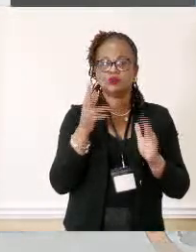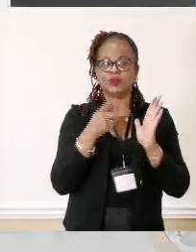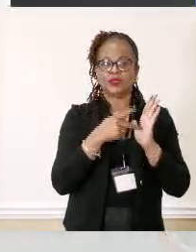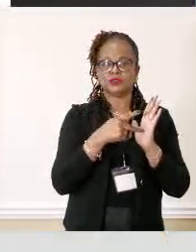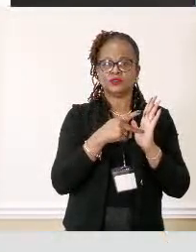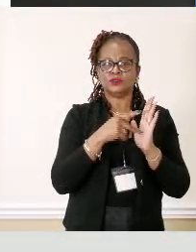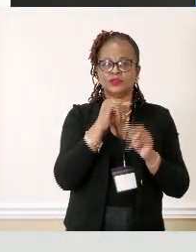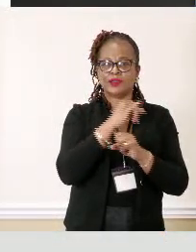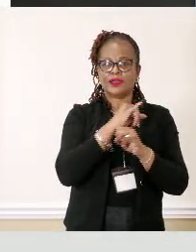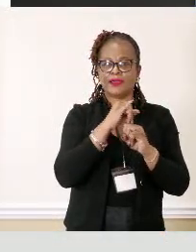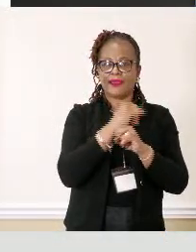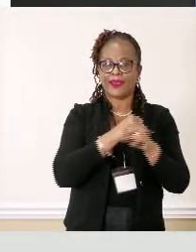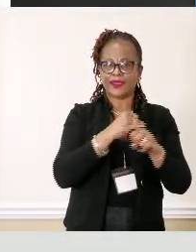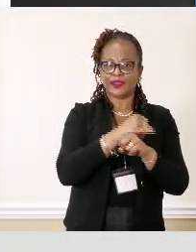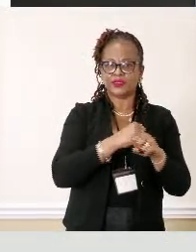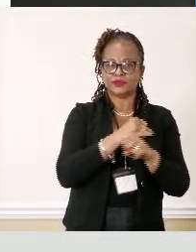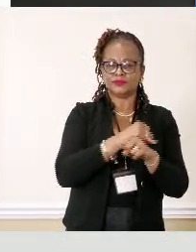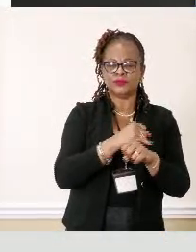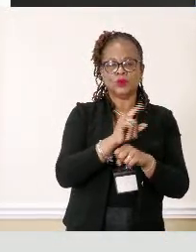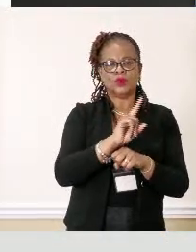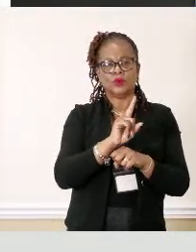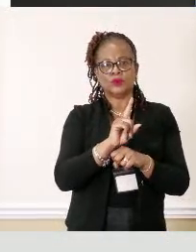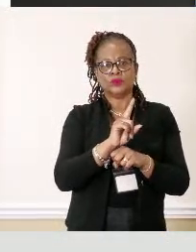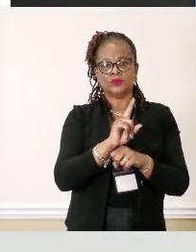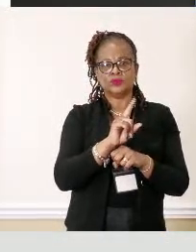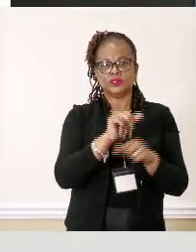the island slide where,